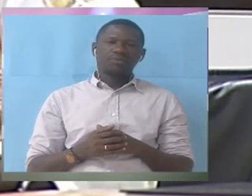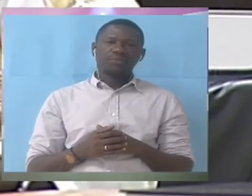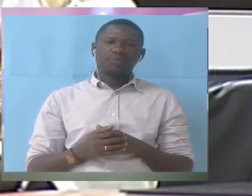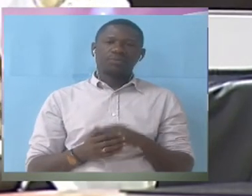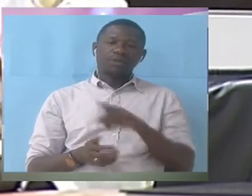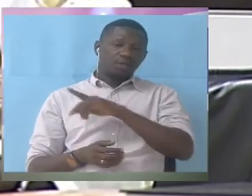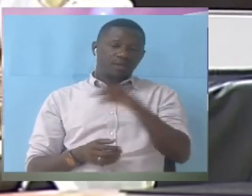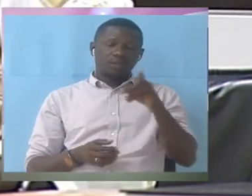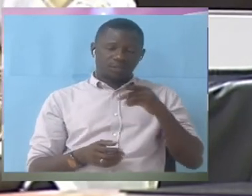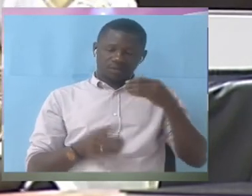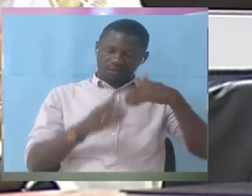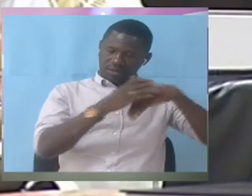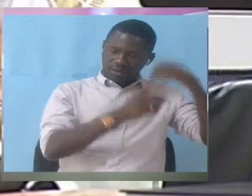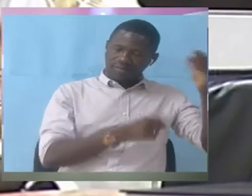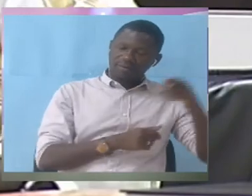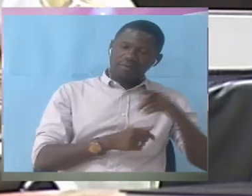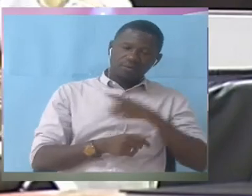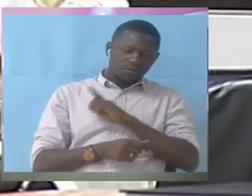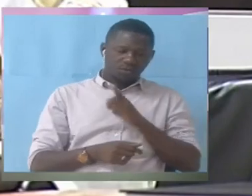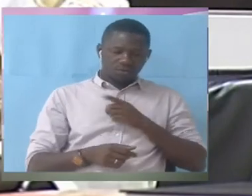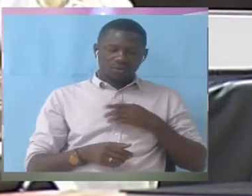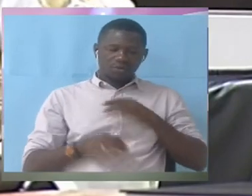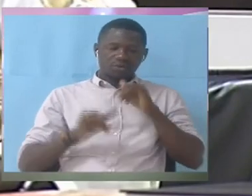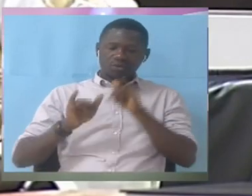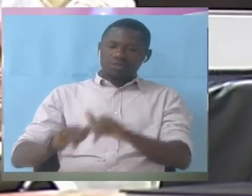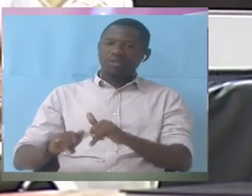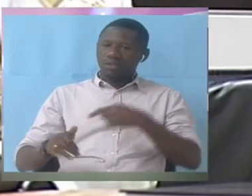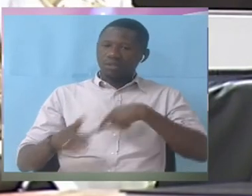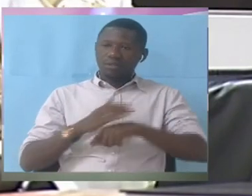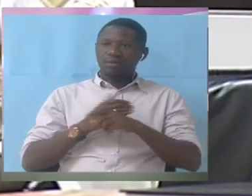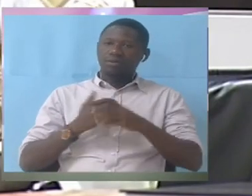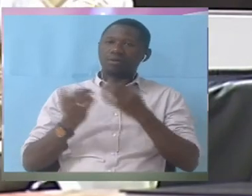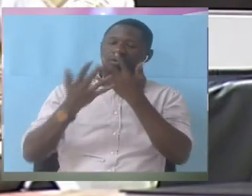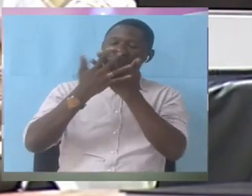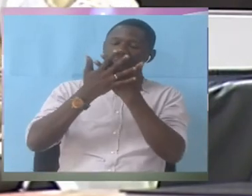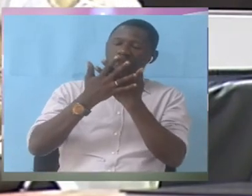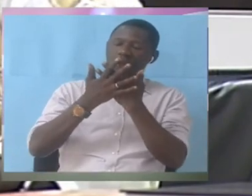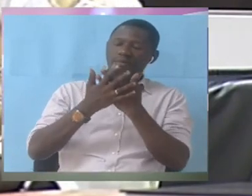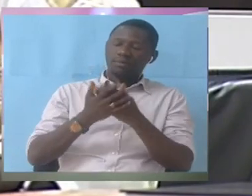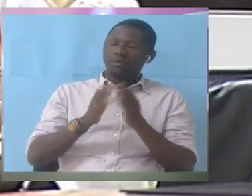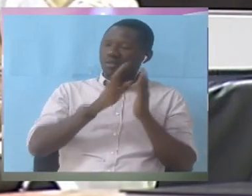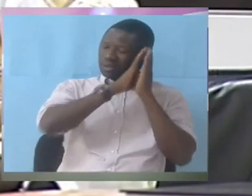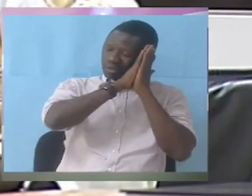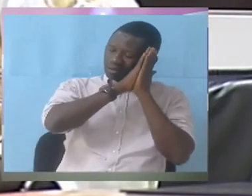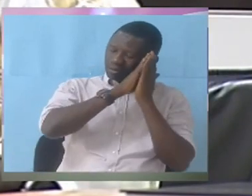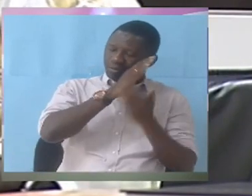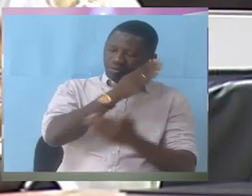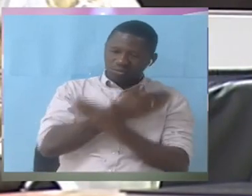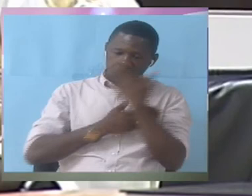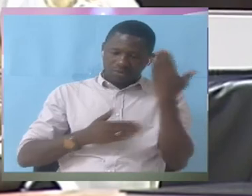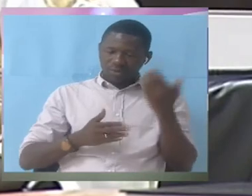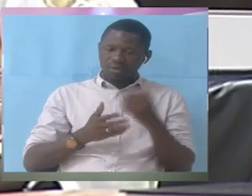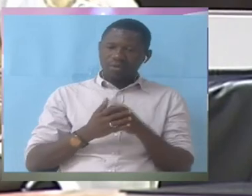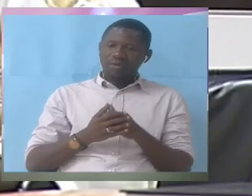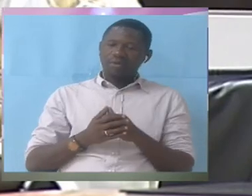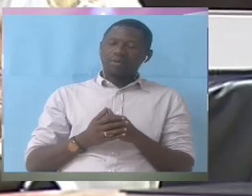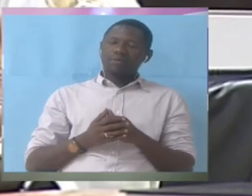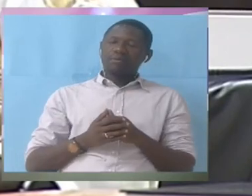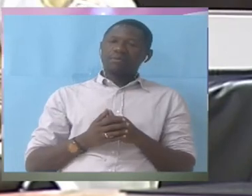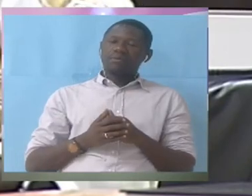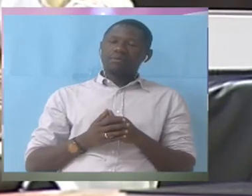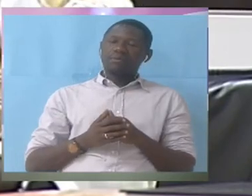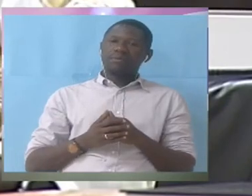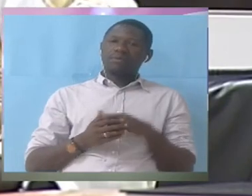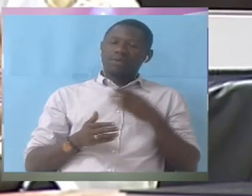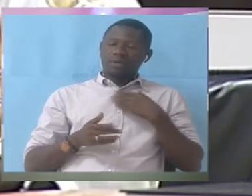left. We all stayed in our cells, slept in the morning. We returned to our usual routine. When they opened the cells,